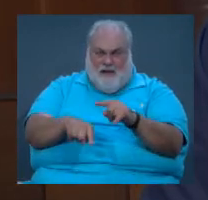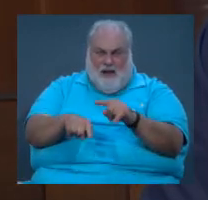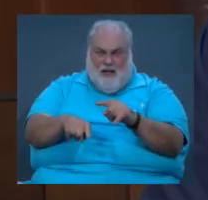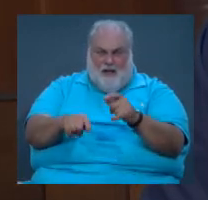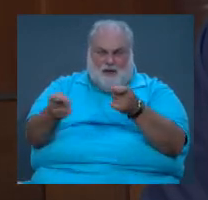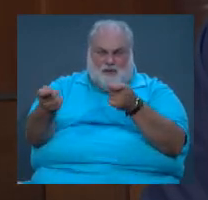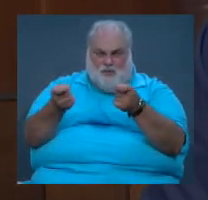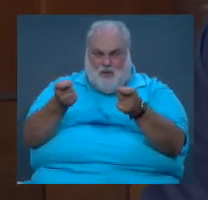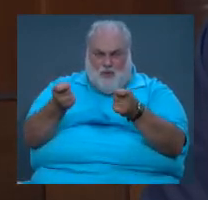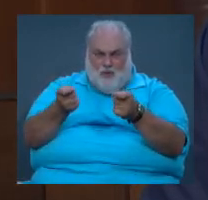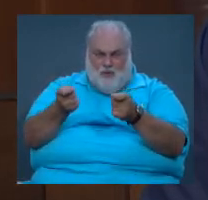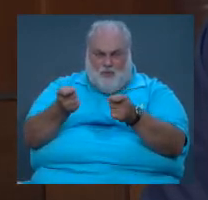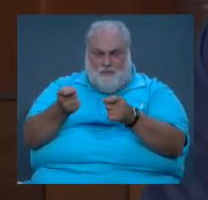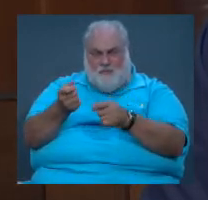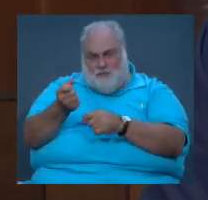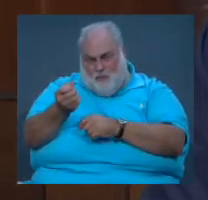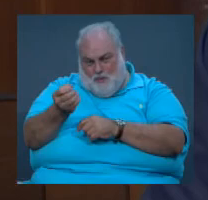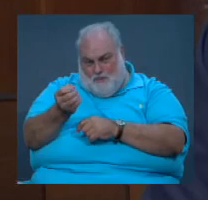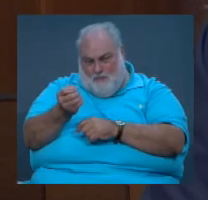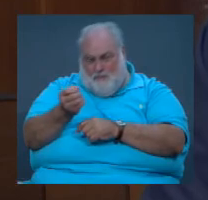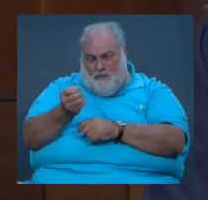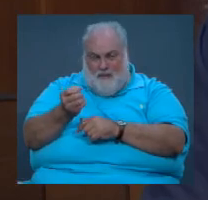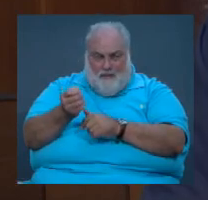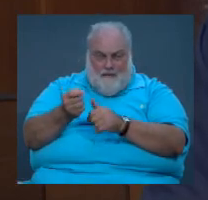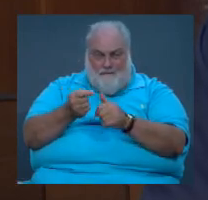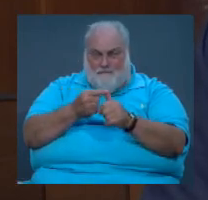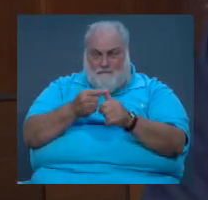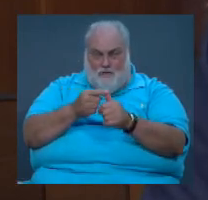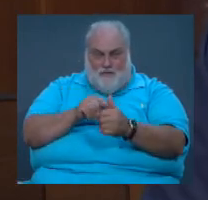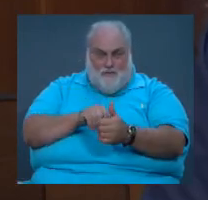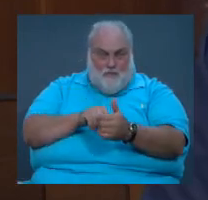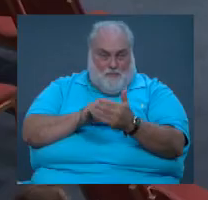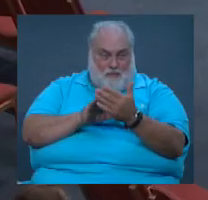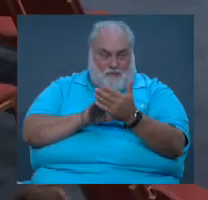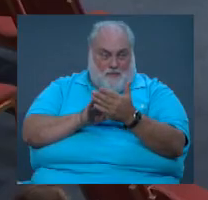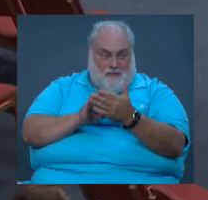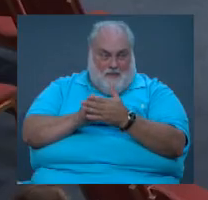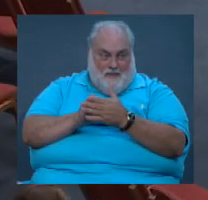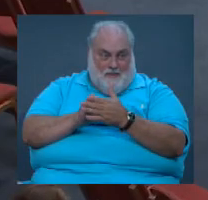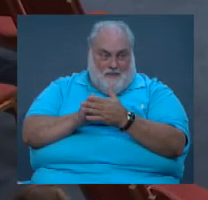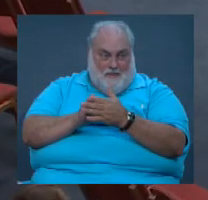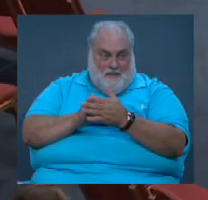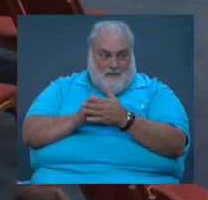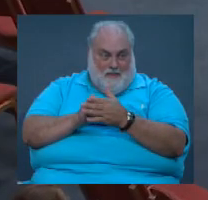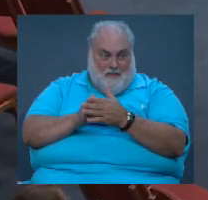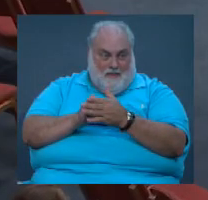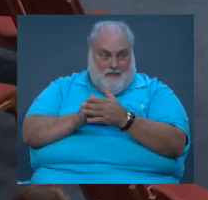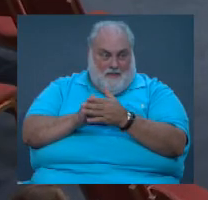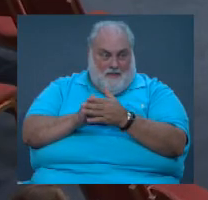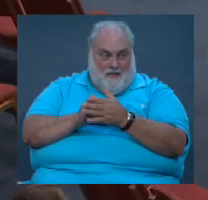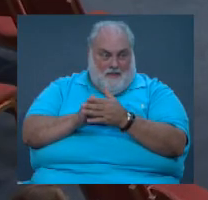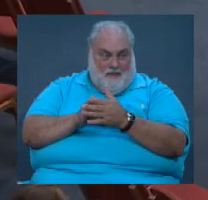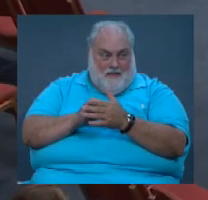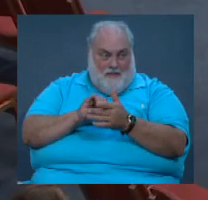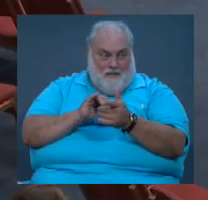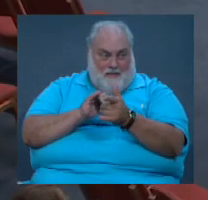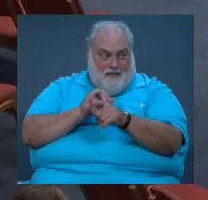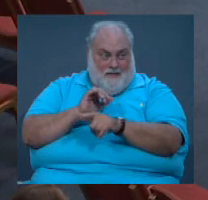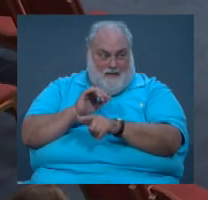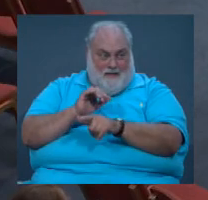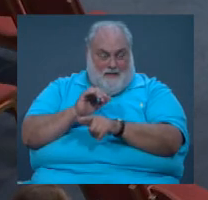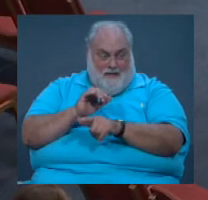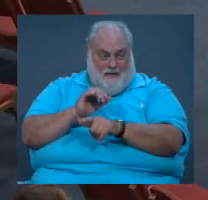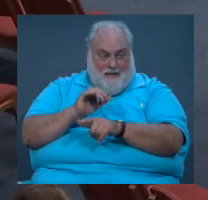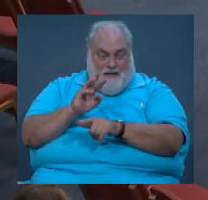a number of different things. So just want to be very upfront about that. Yes, ma'am. This is the reason why I want everyone to